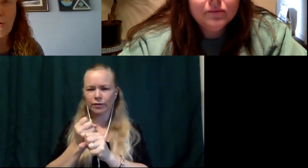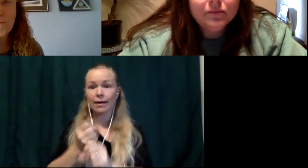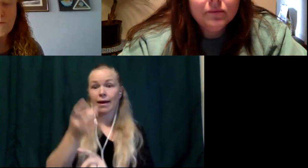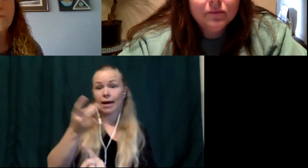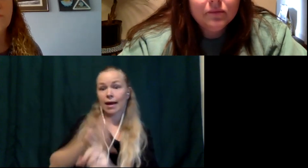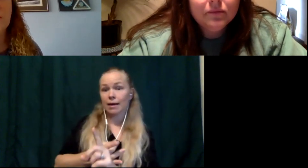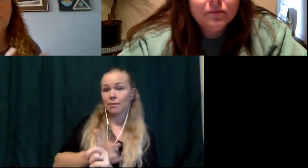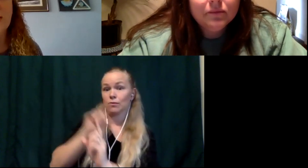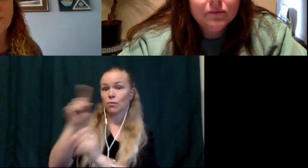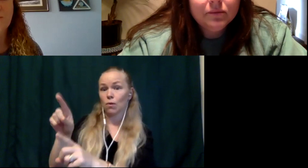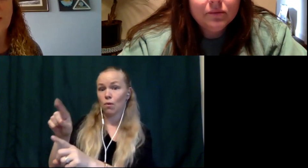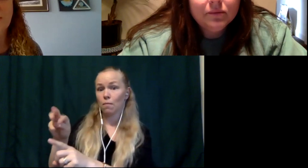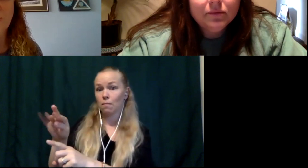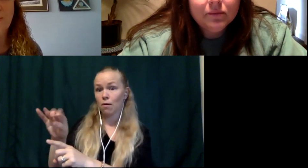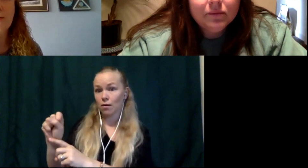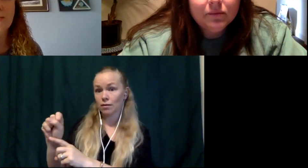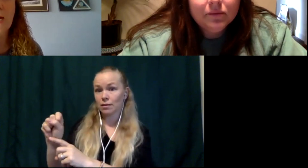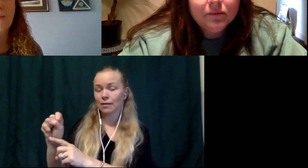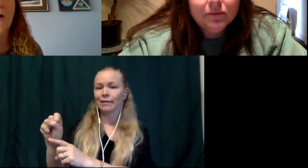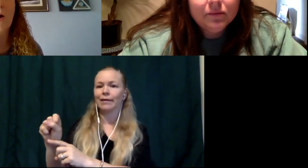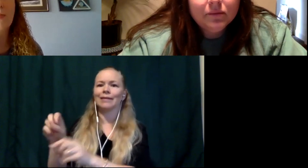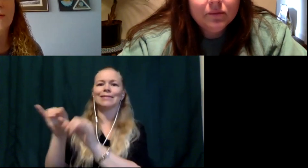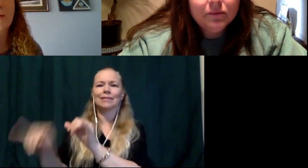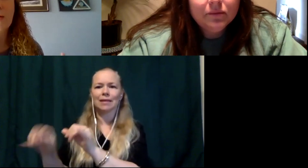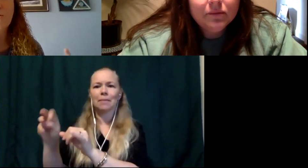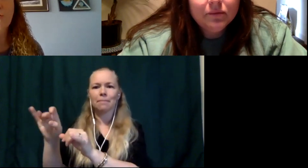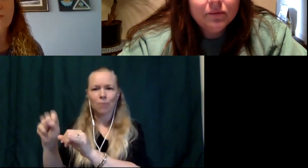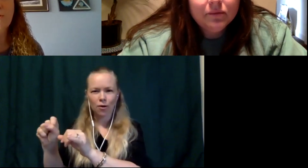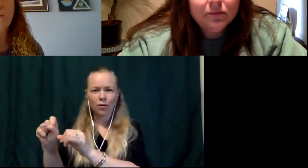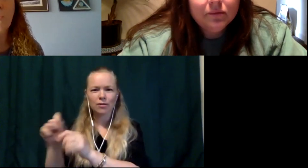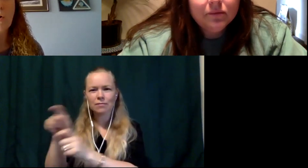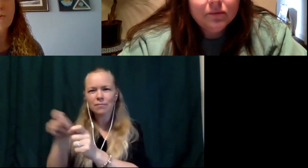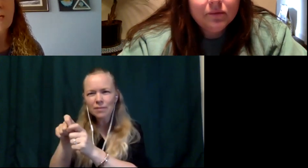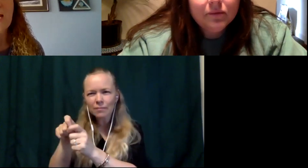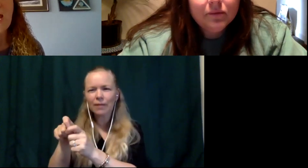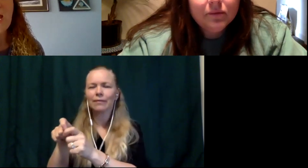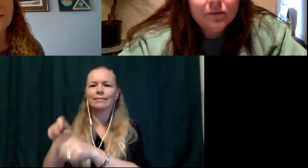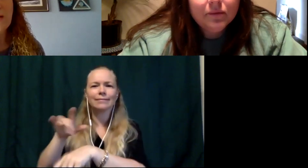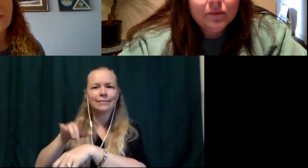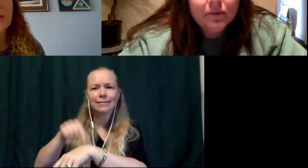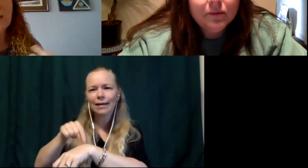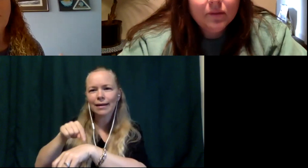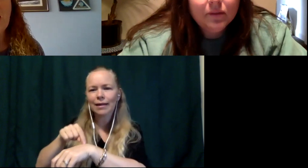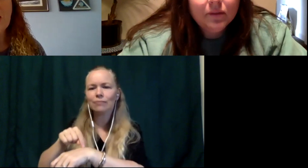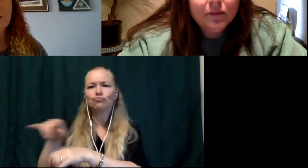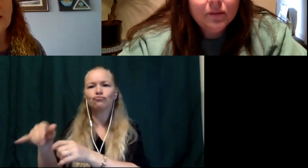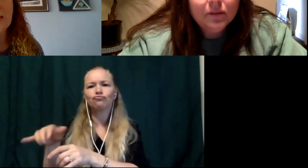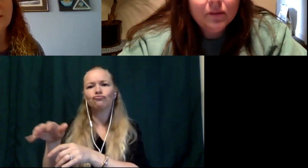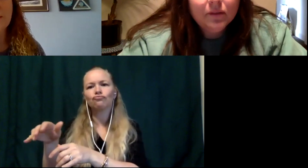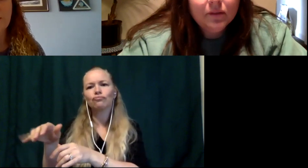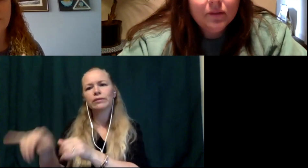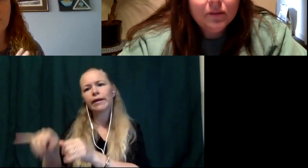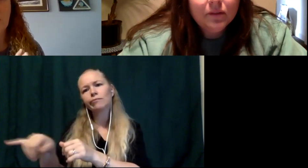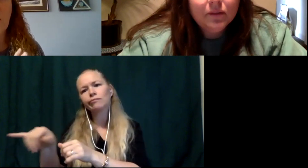get there. You'd have to spend a certain amount of time on the surface of Mars back,